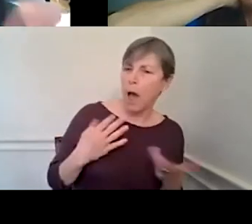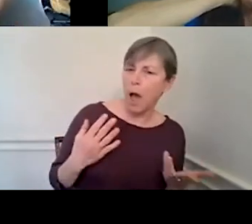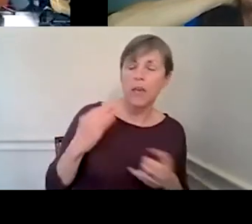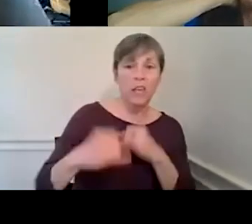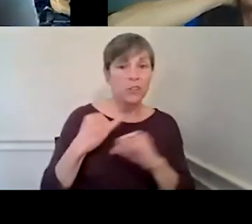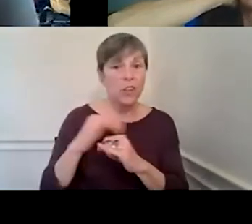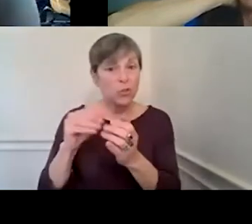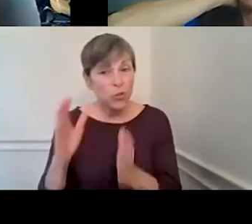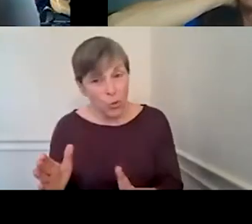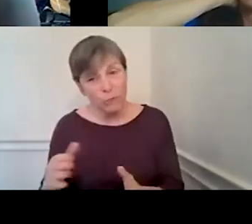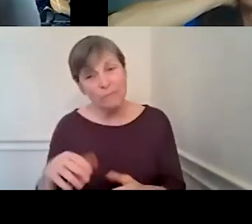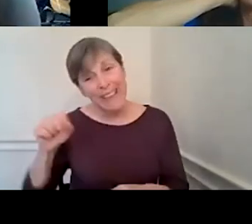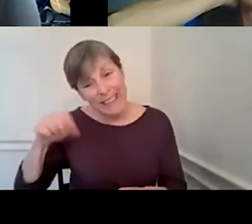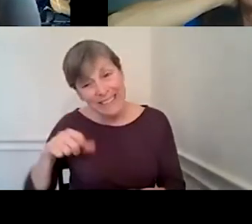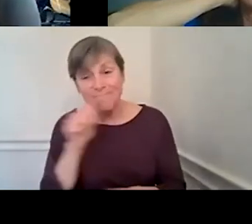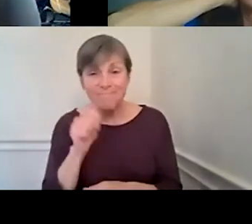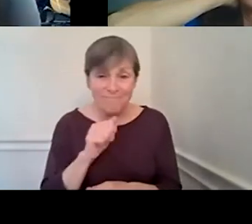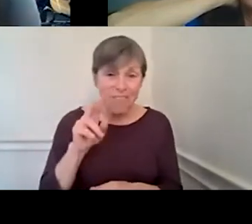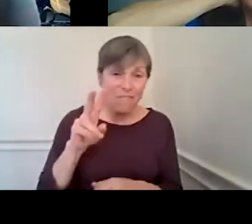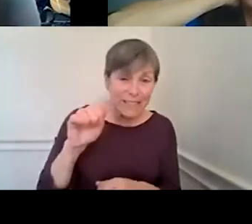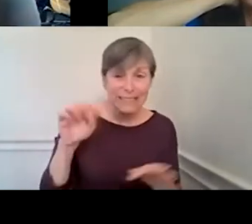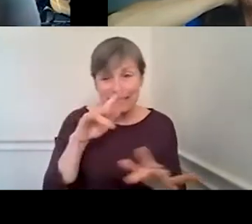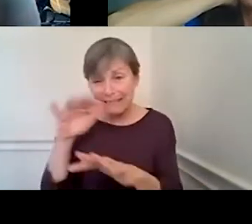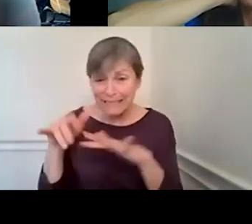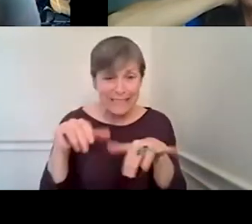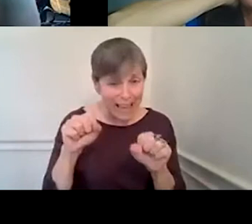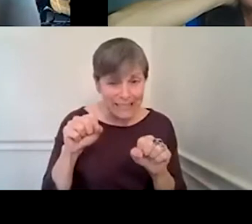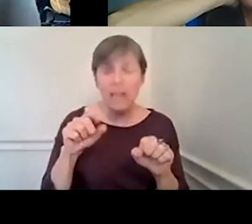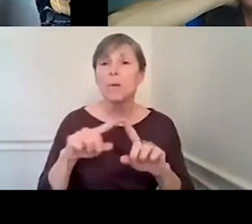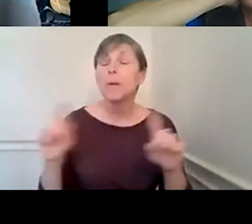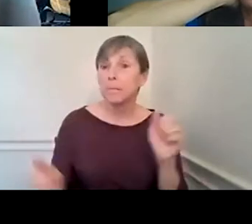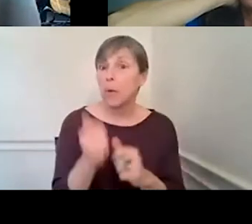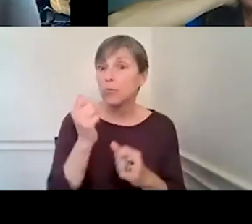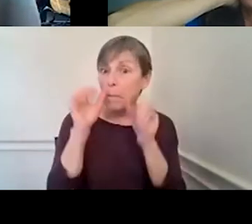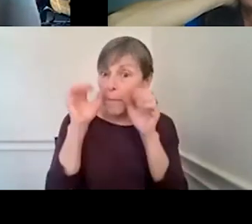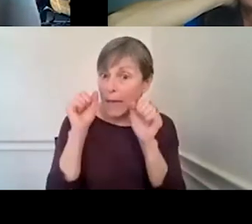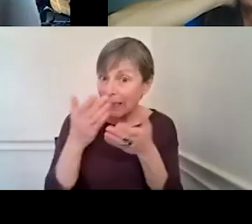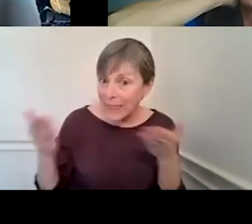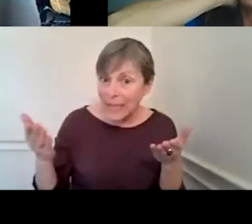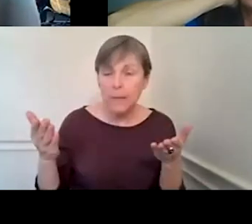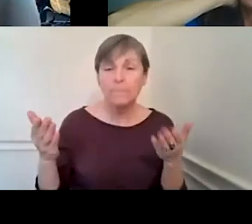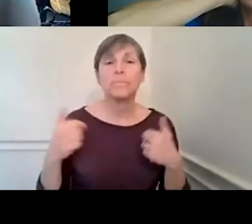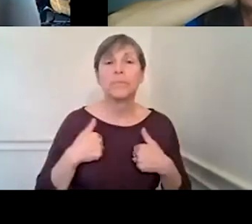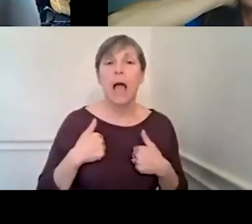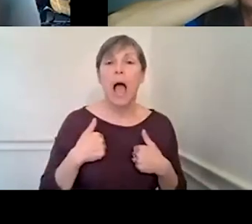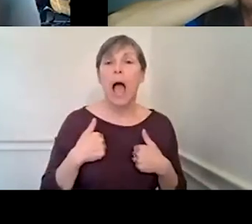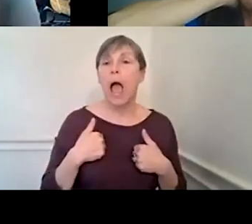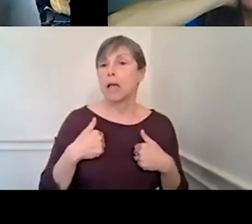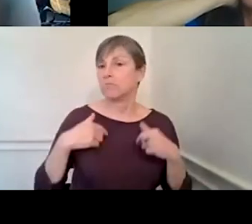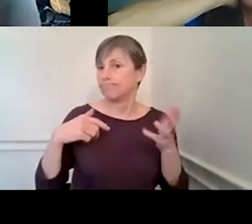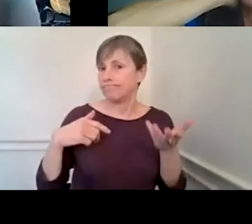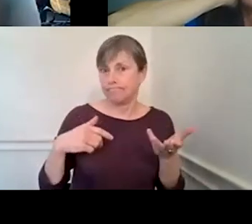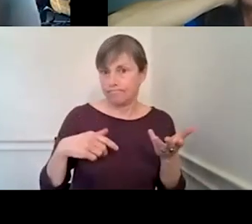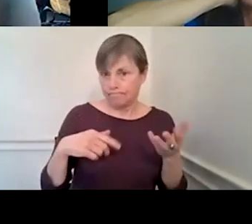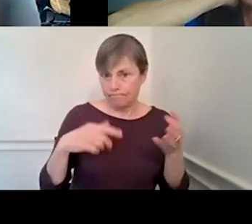visa and things like that. But and then the more amazing part was, I stayed back for 1 year. I